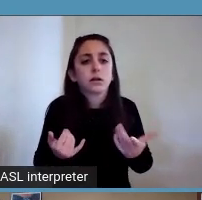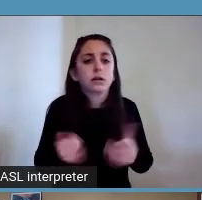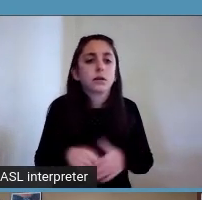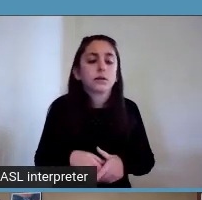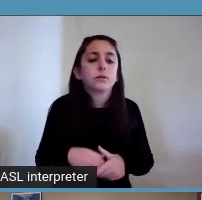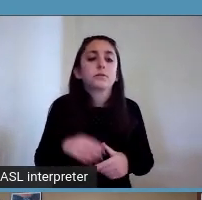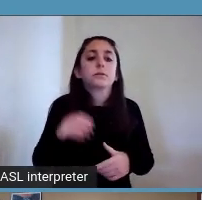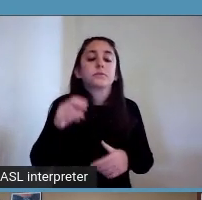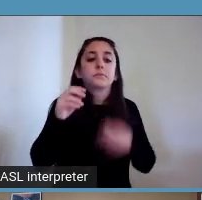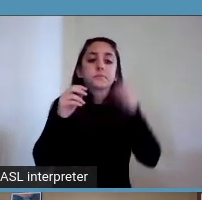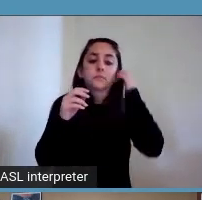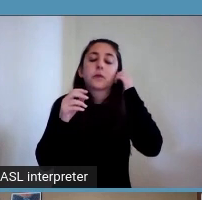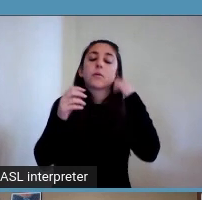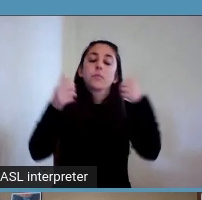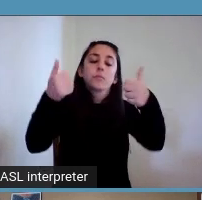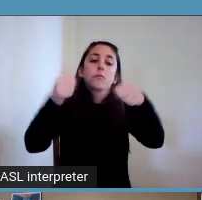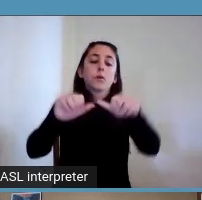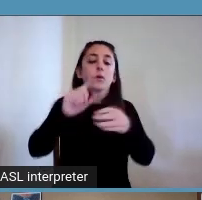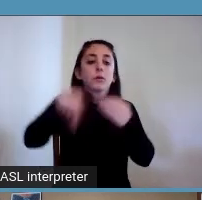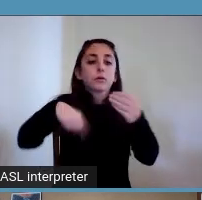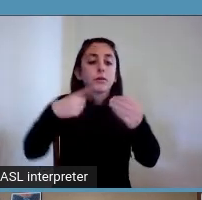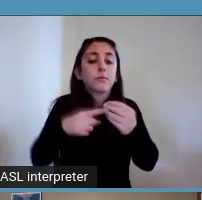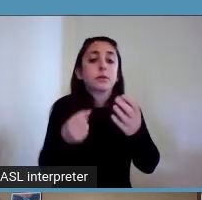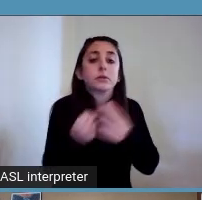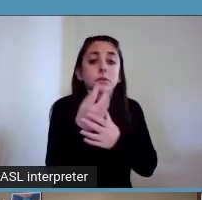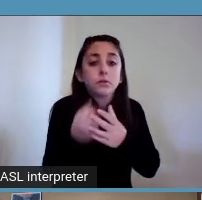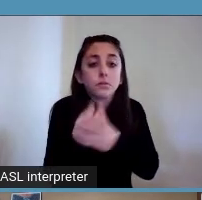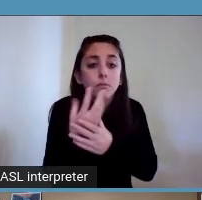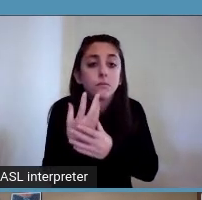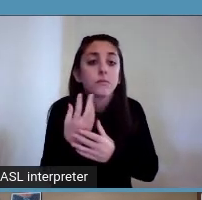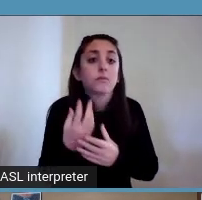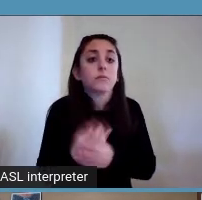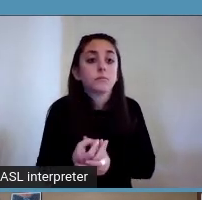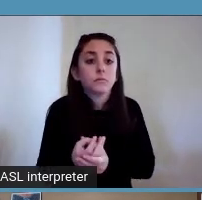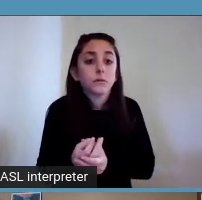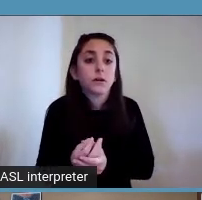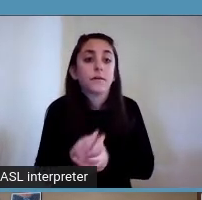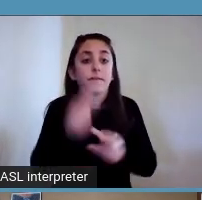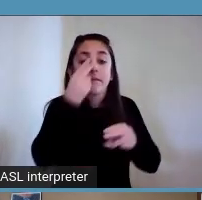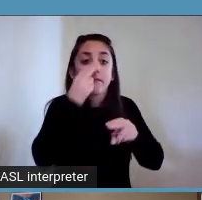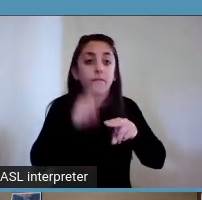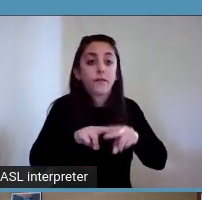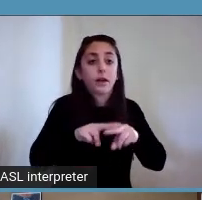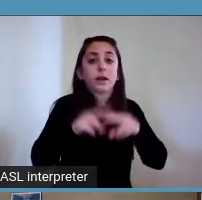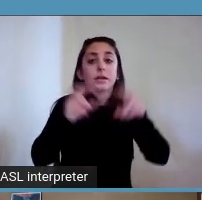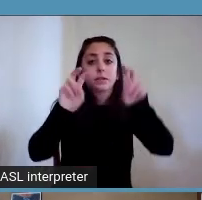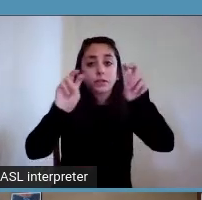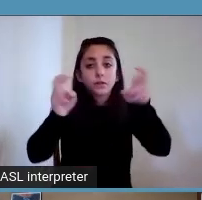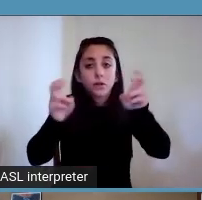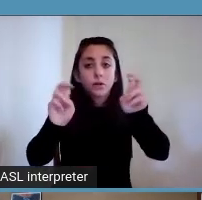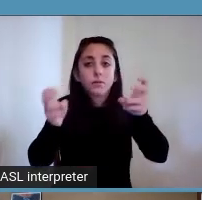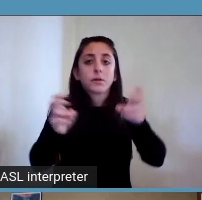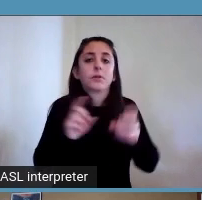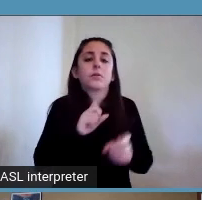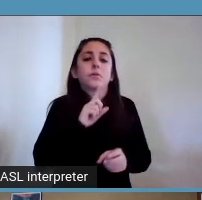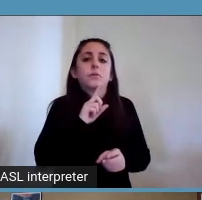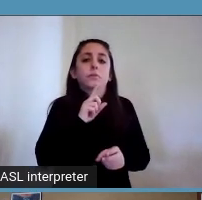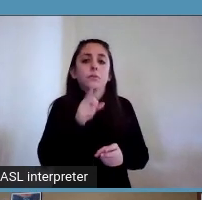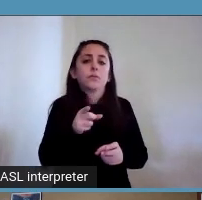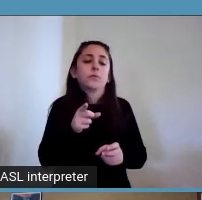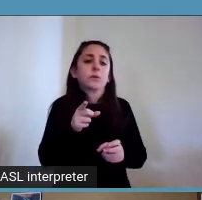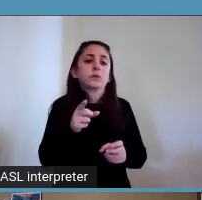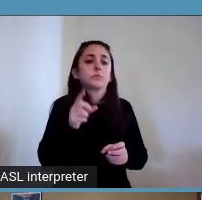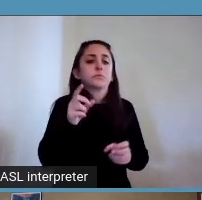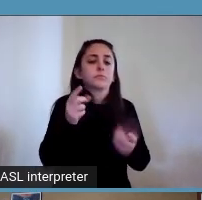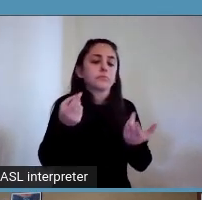may in this spring. And it was just a fun topic that really spoke to our members